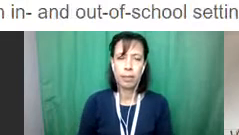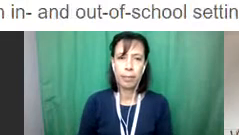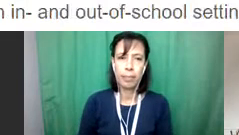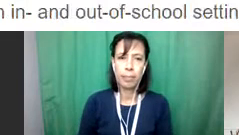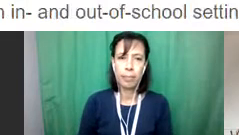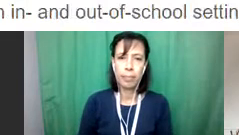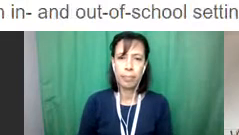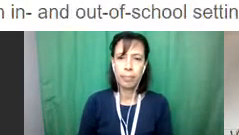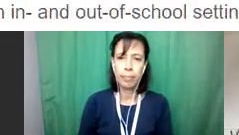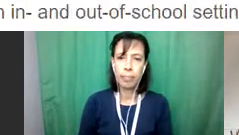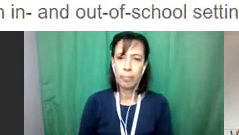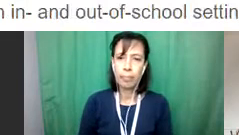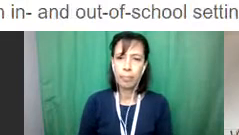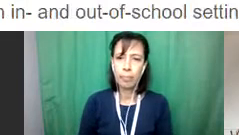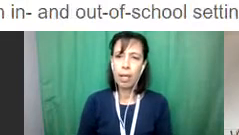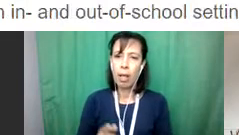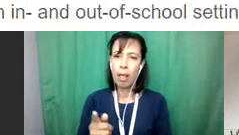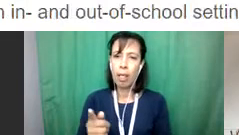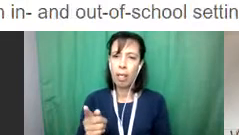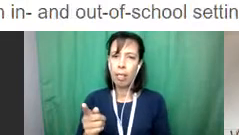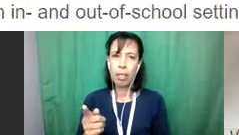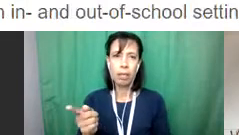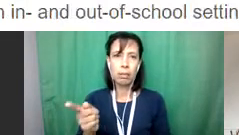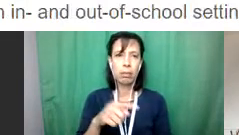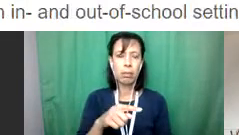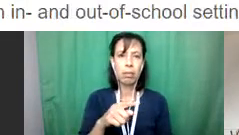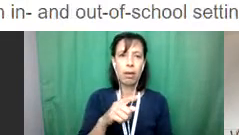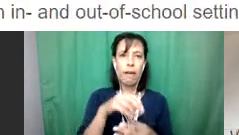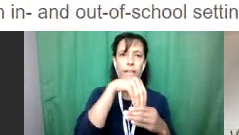And then I can go to folder view.